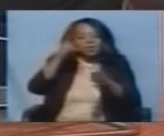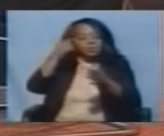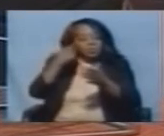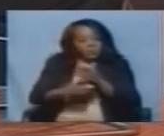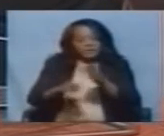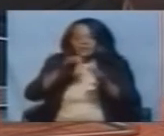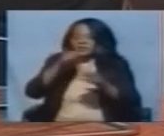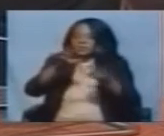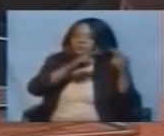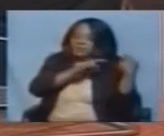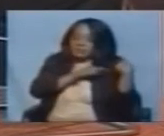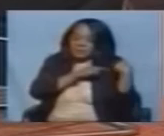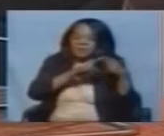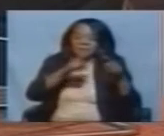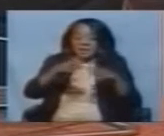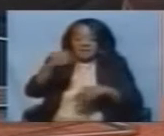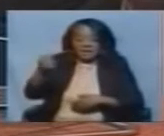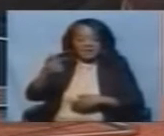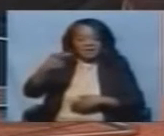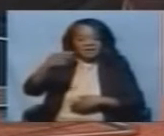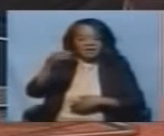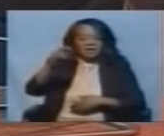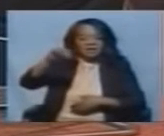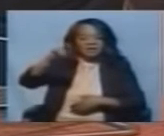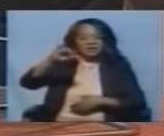of them would be genuinely not knowing what to do. For